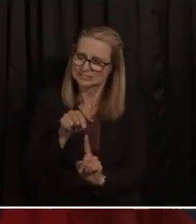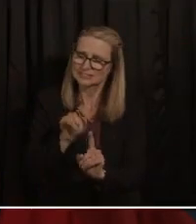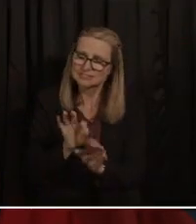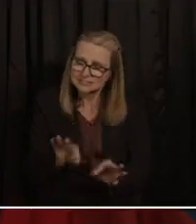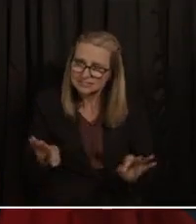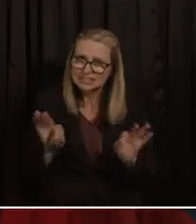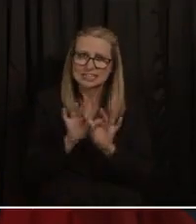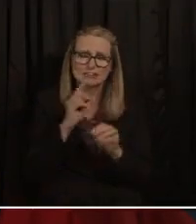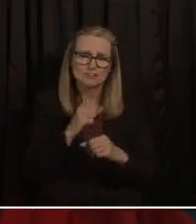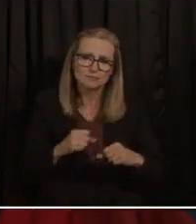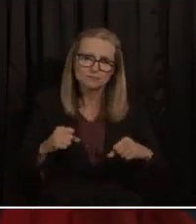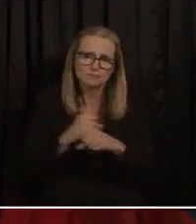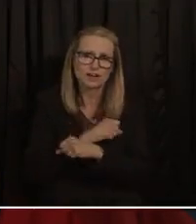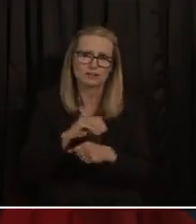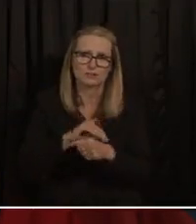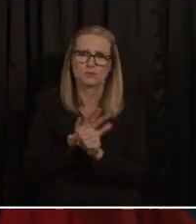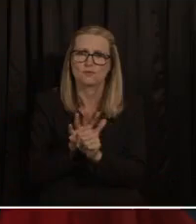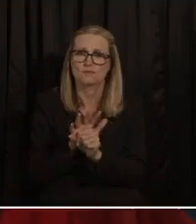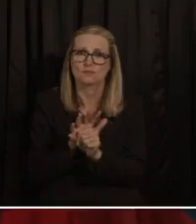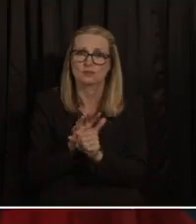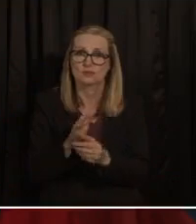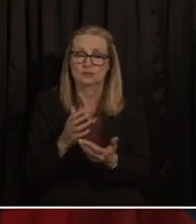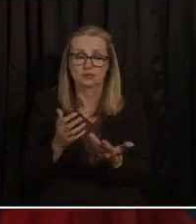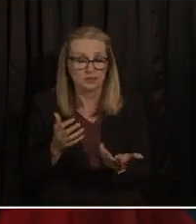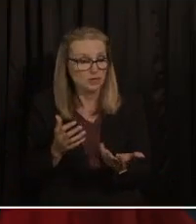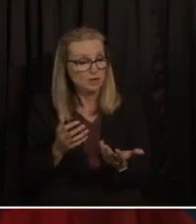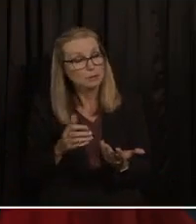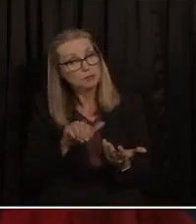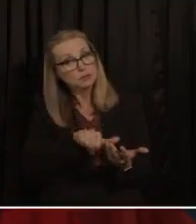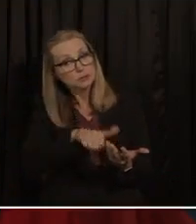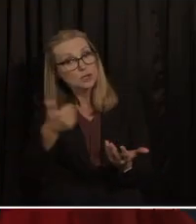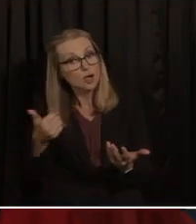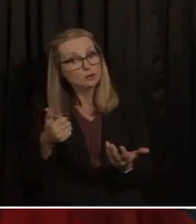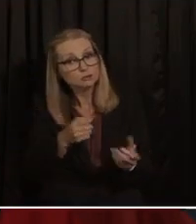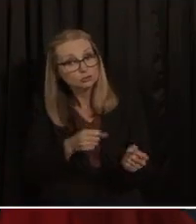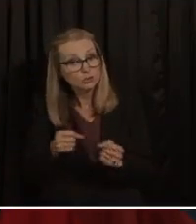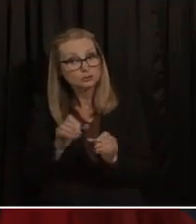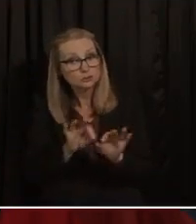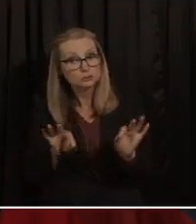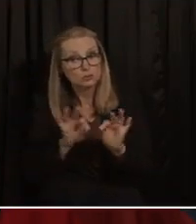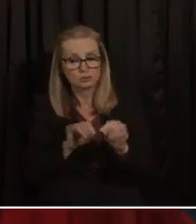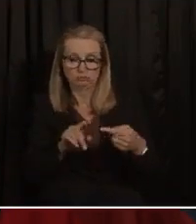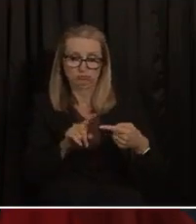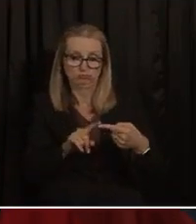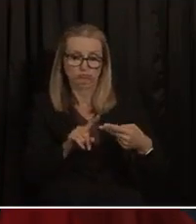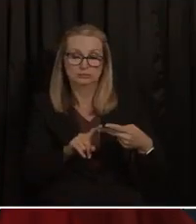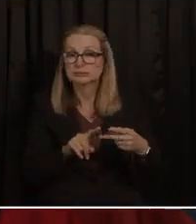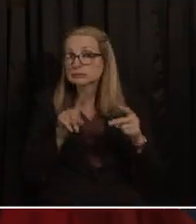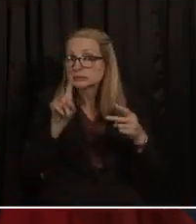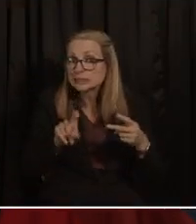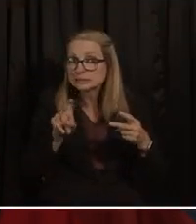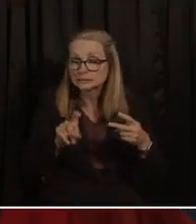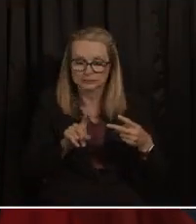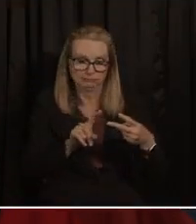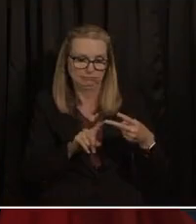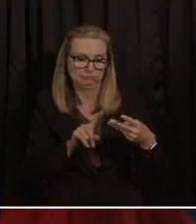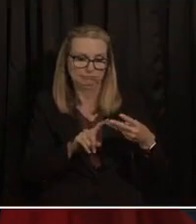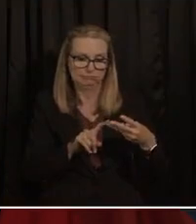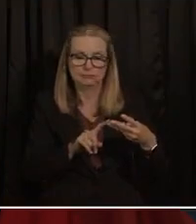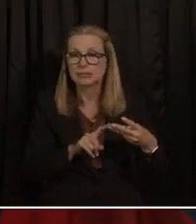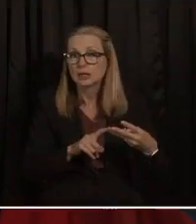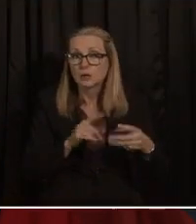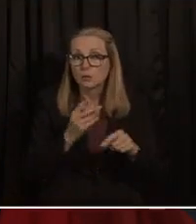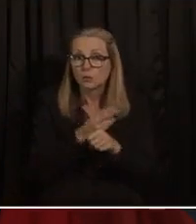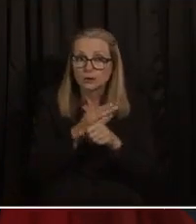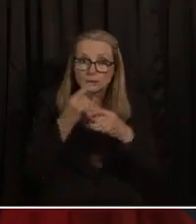can't dismiss the significance of other strategies that are also important. Testing, mask wearing, avoiding